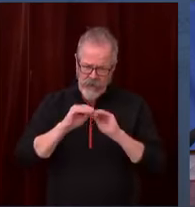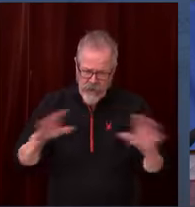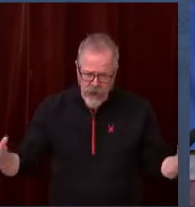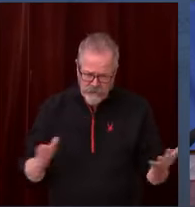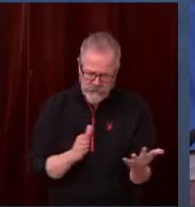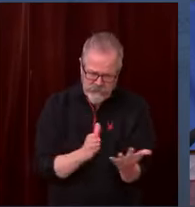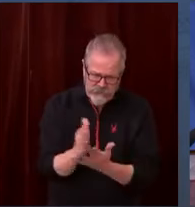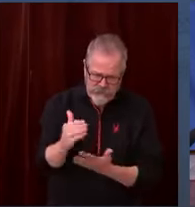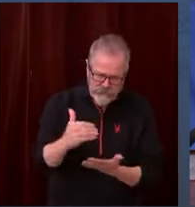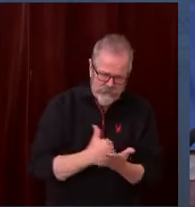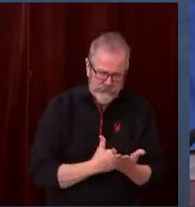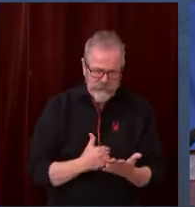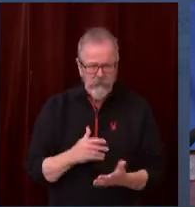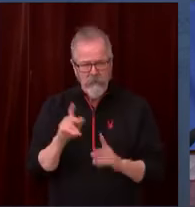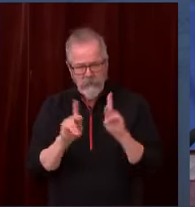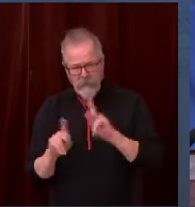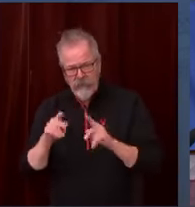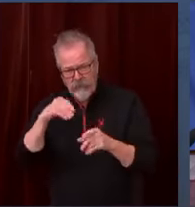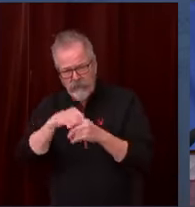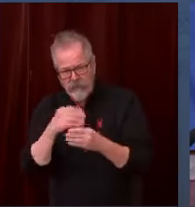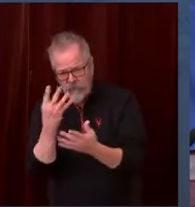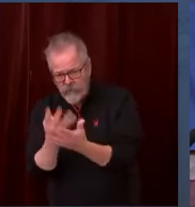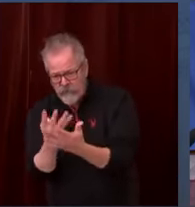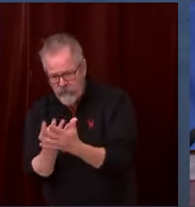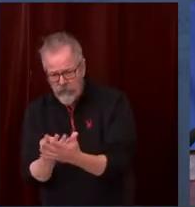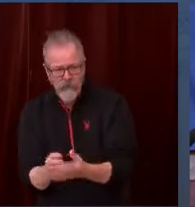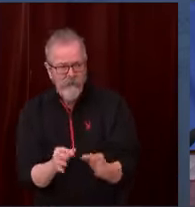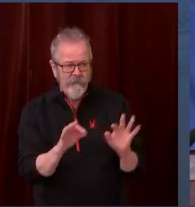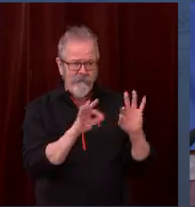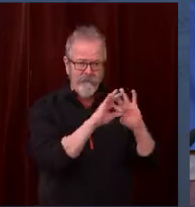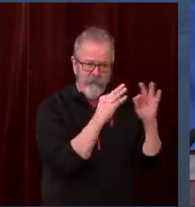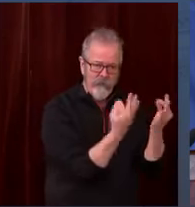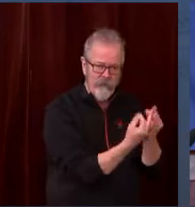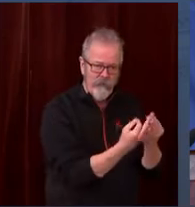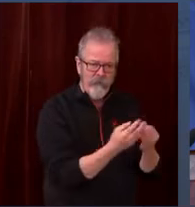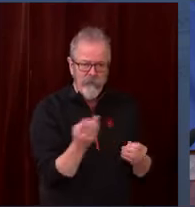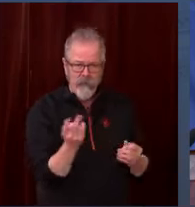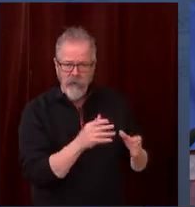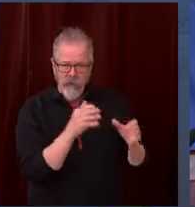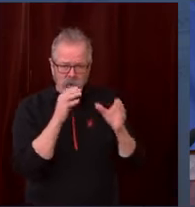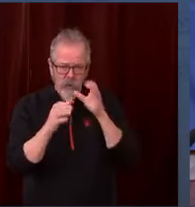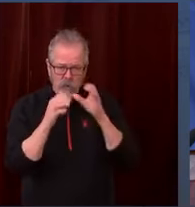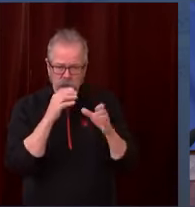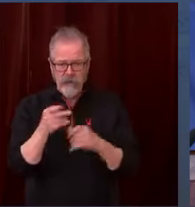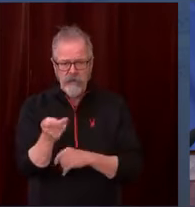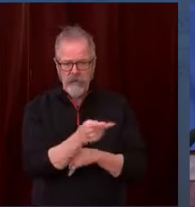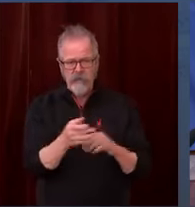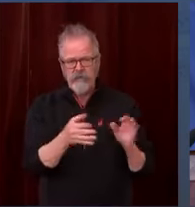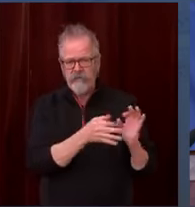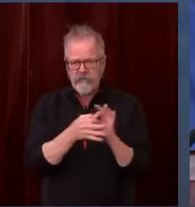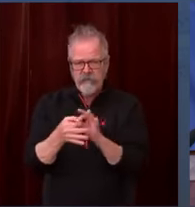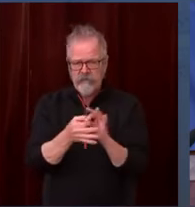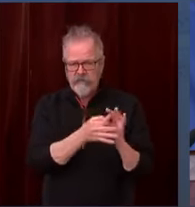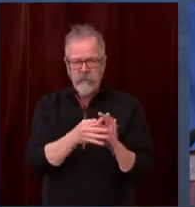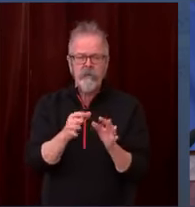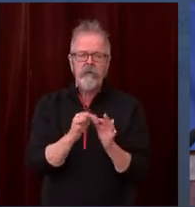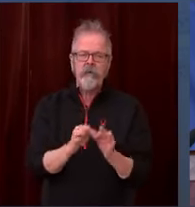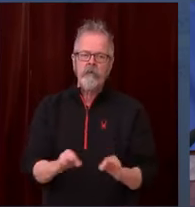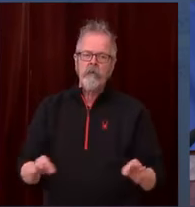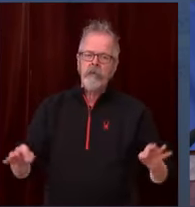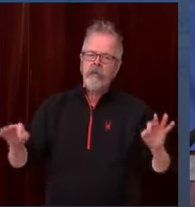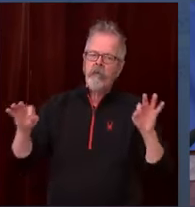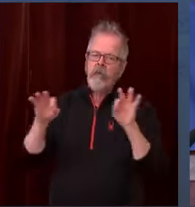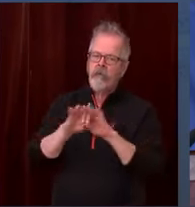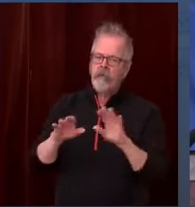members. Most of them do have a messaging device to be able to do that. But I know the department is trying to seek every way to